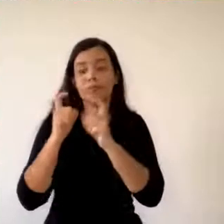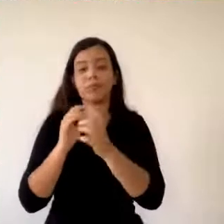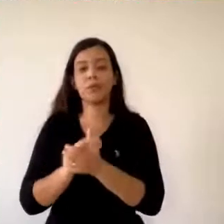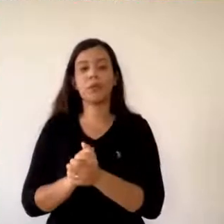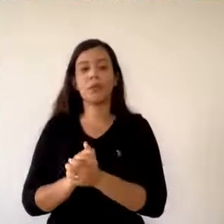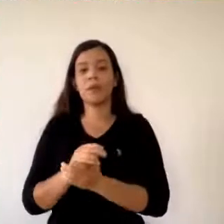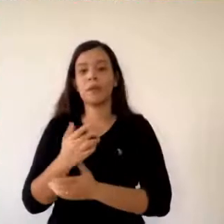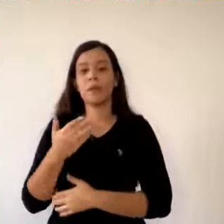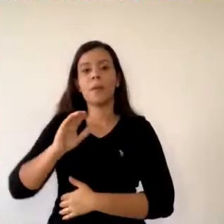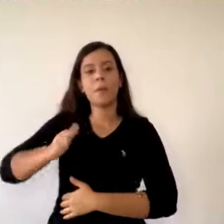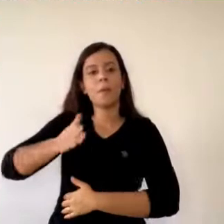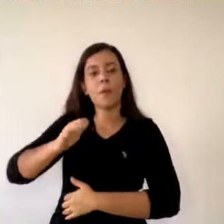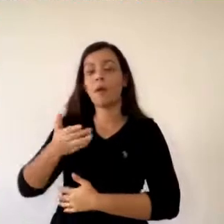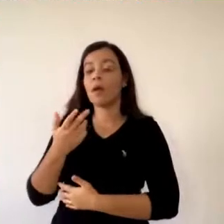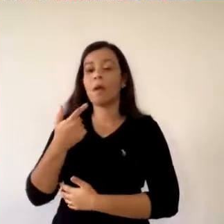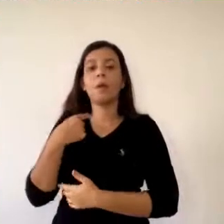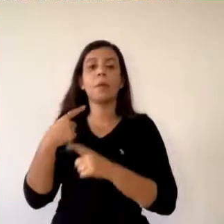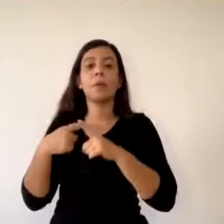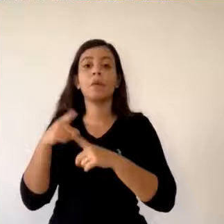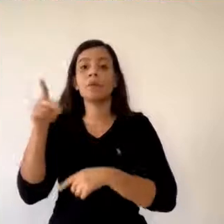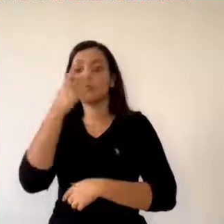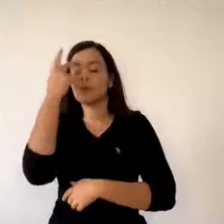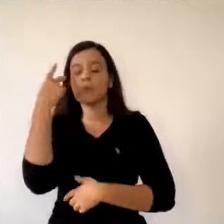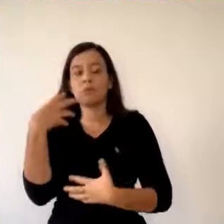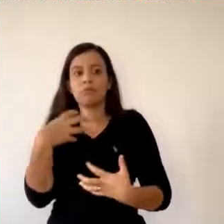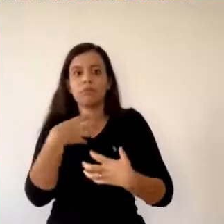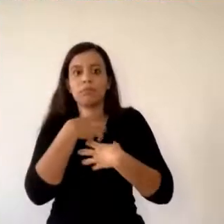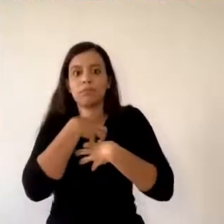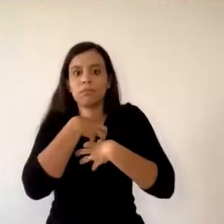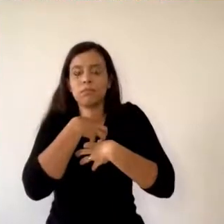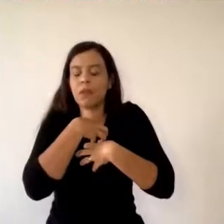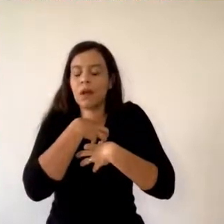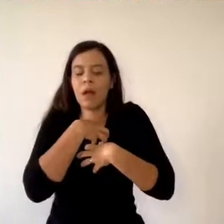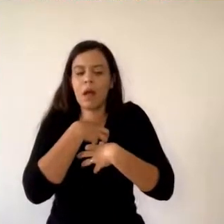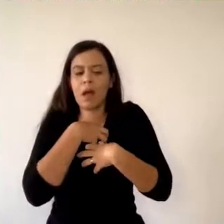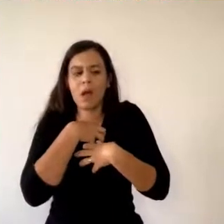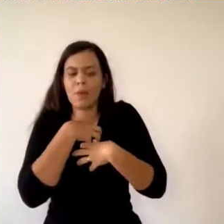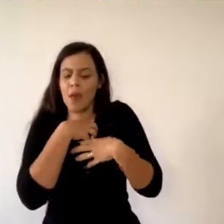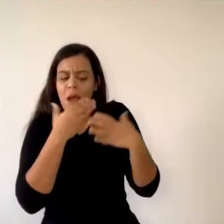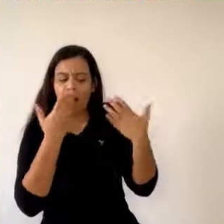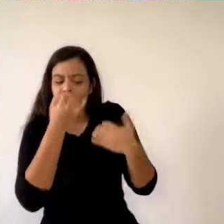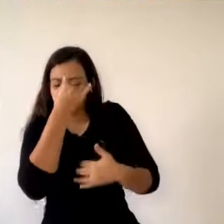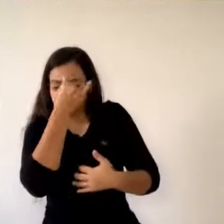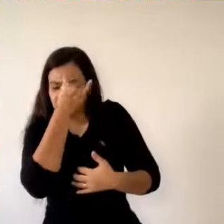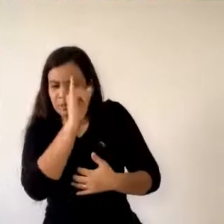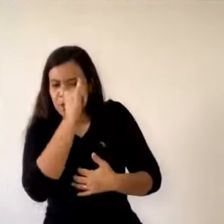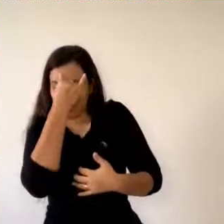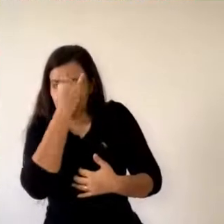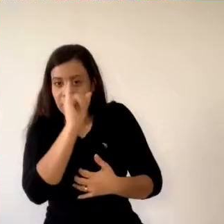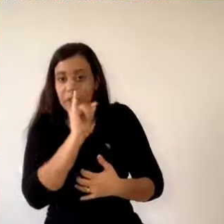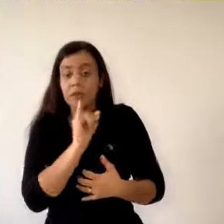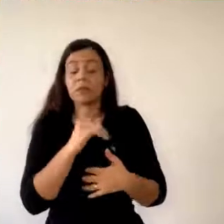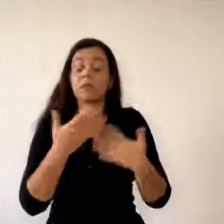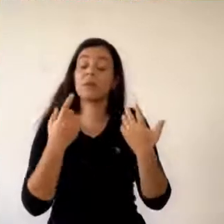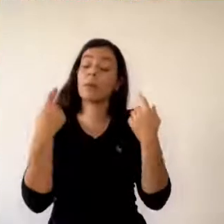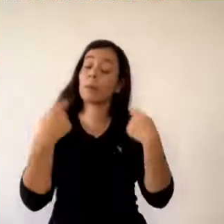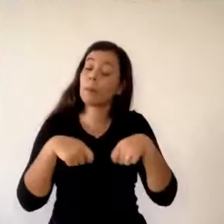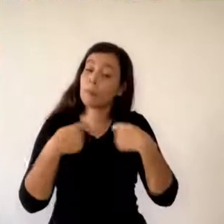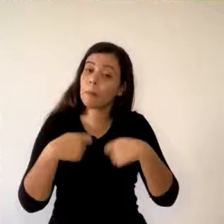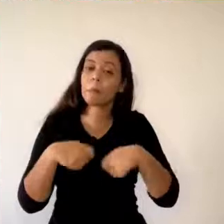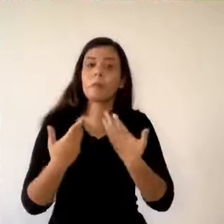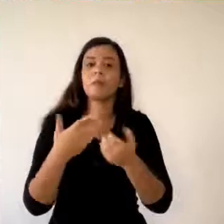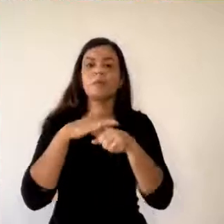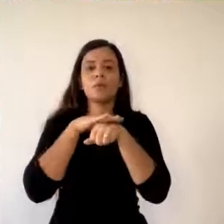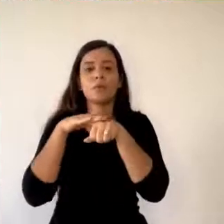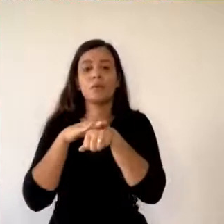about these issues because they generate a number of triggers. The amount of women and